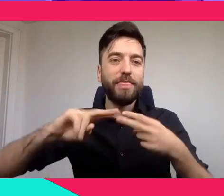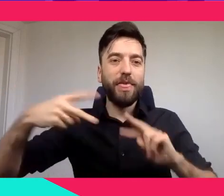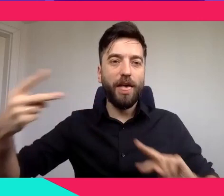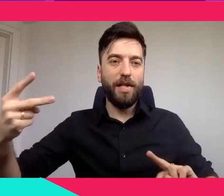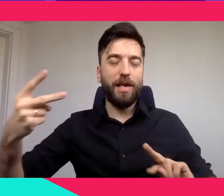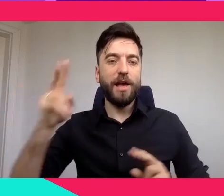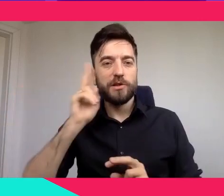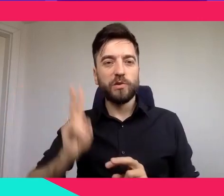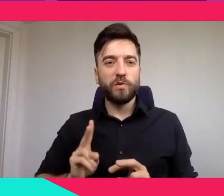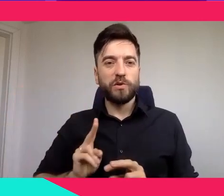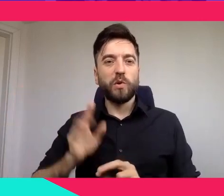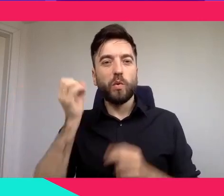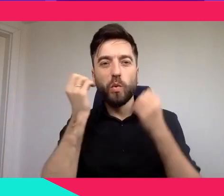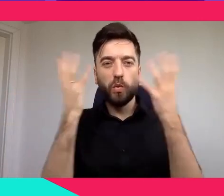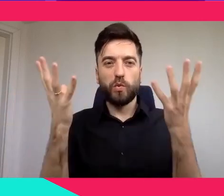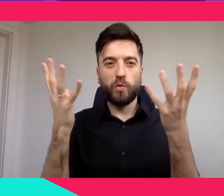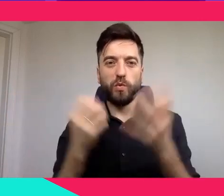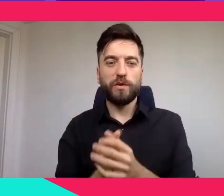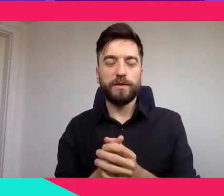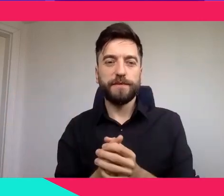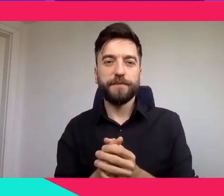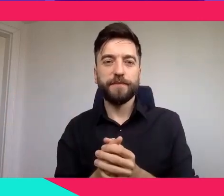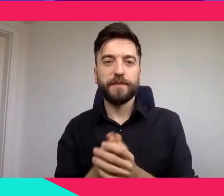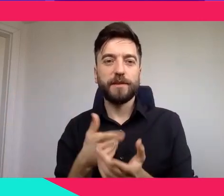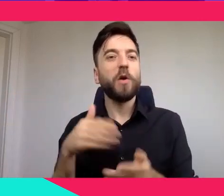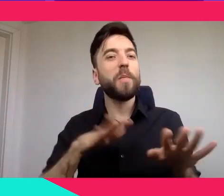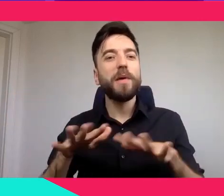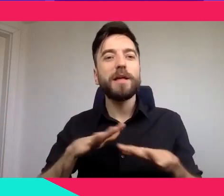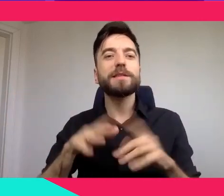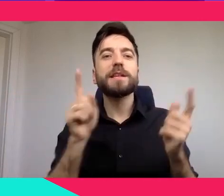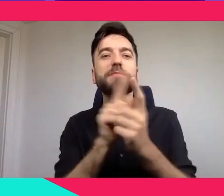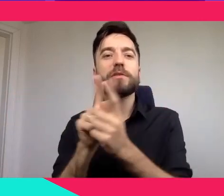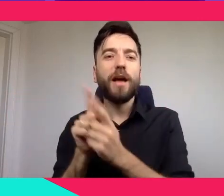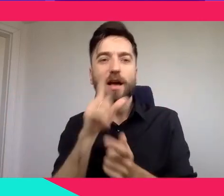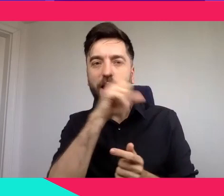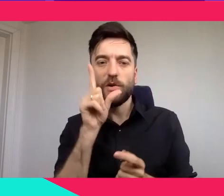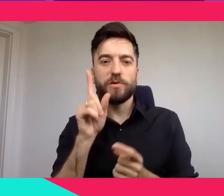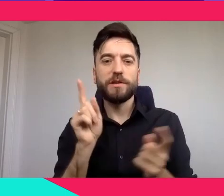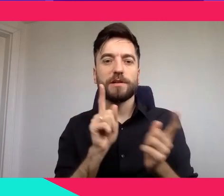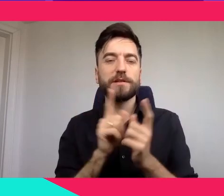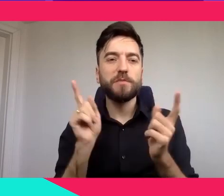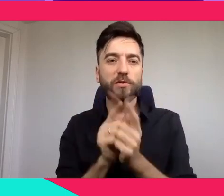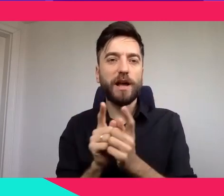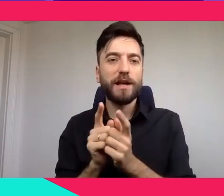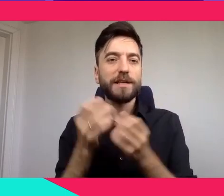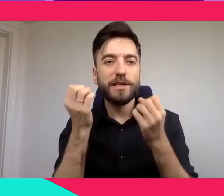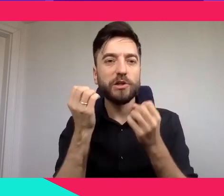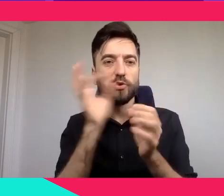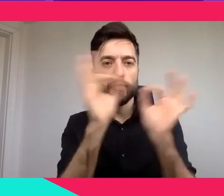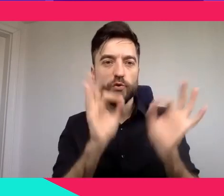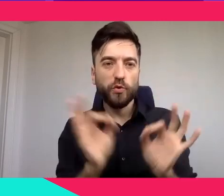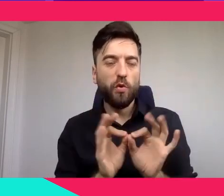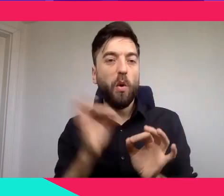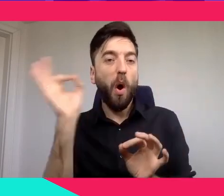places where people can actually meet each other and meet the original artworks. That's still very powerful. But today